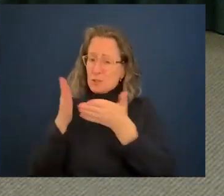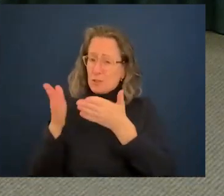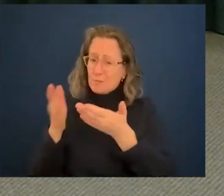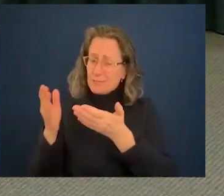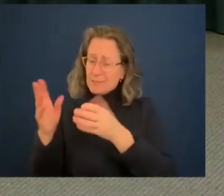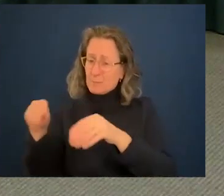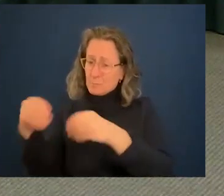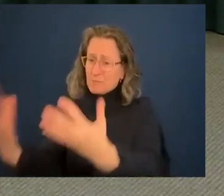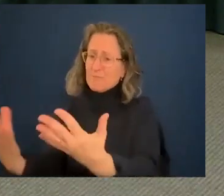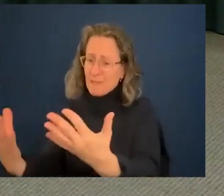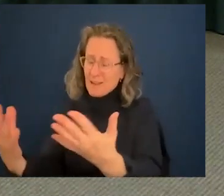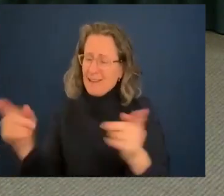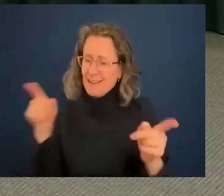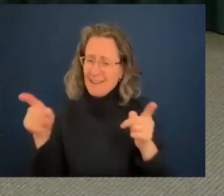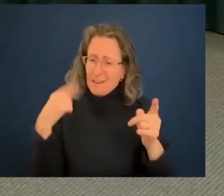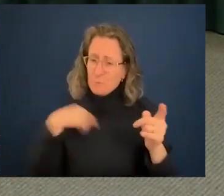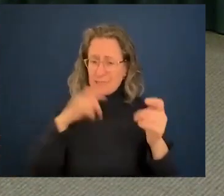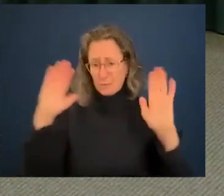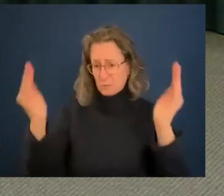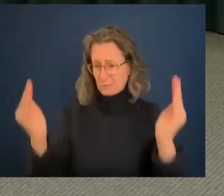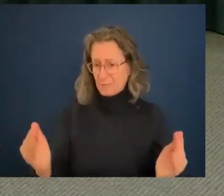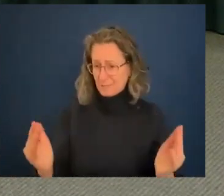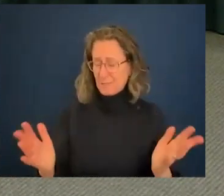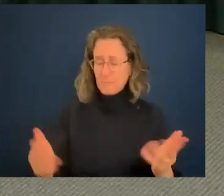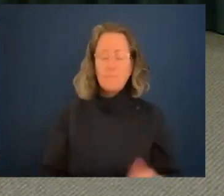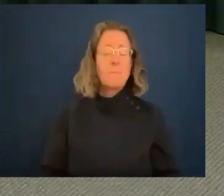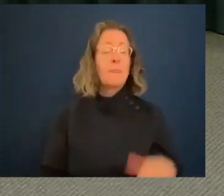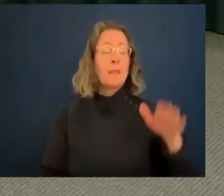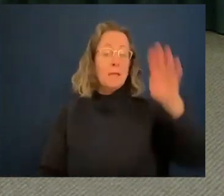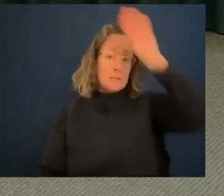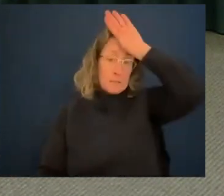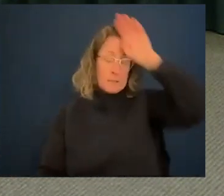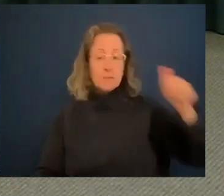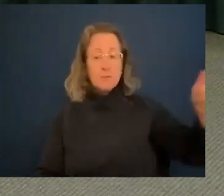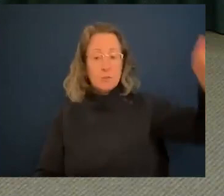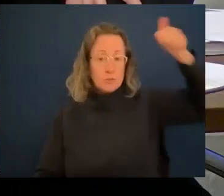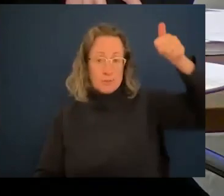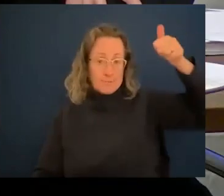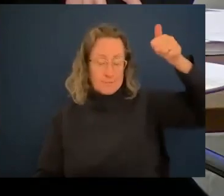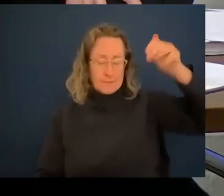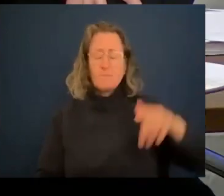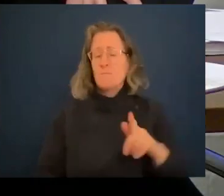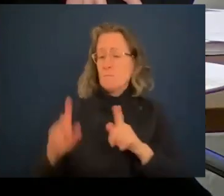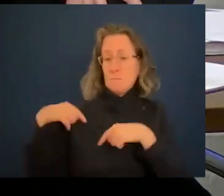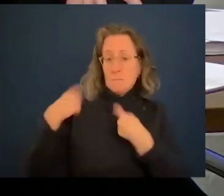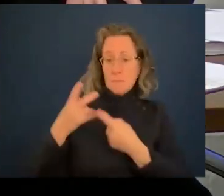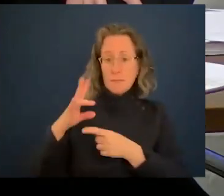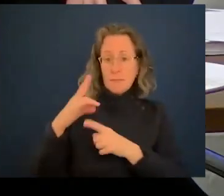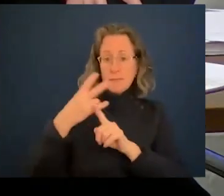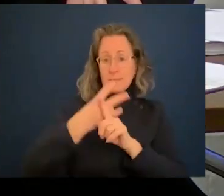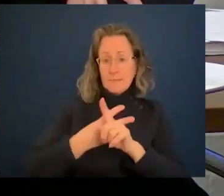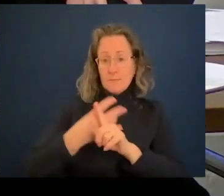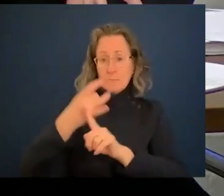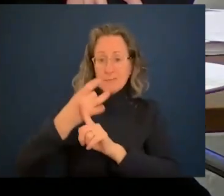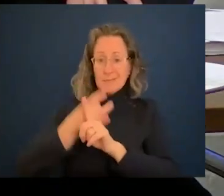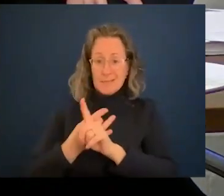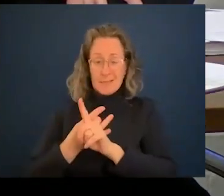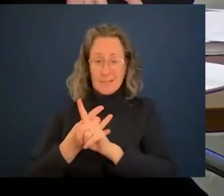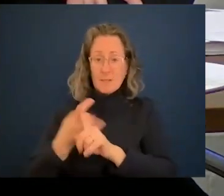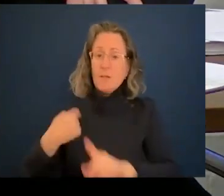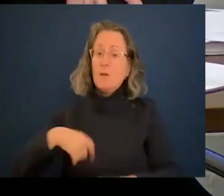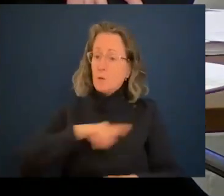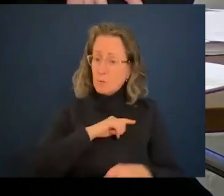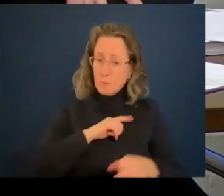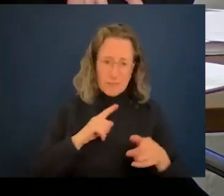over the last Chiefs we've determined that we need two two dead at least two